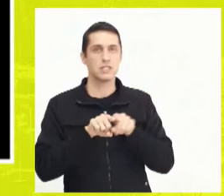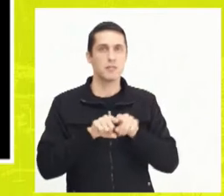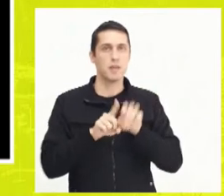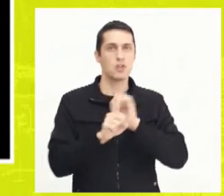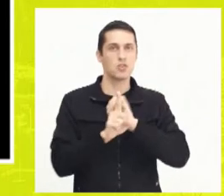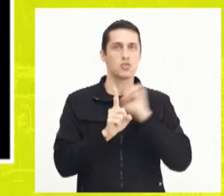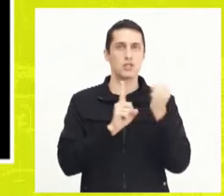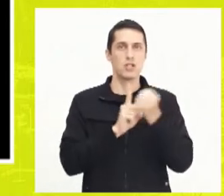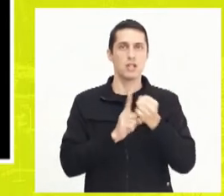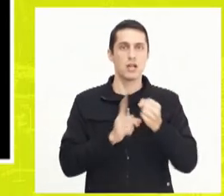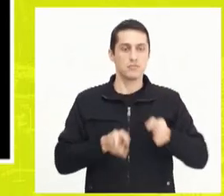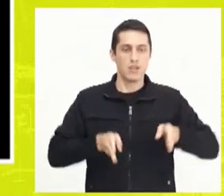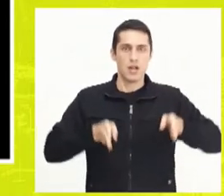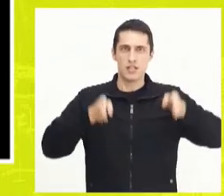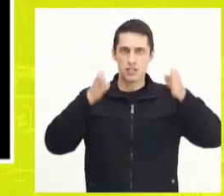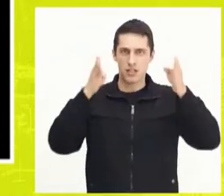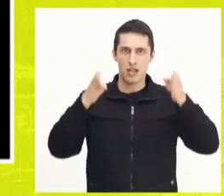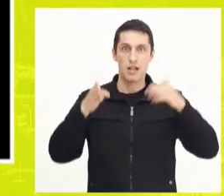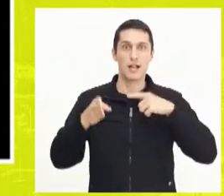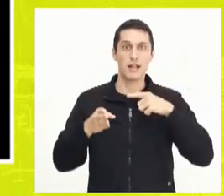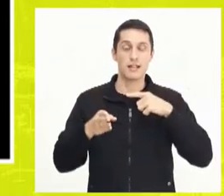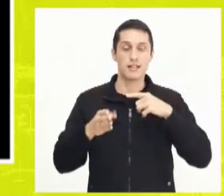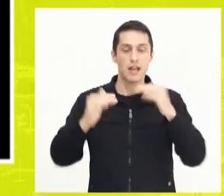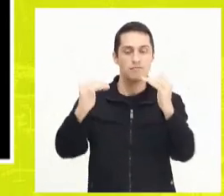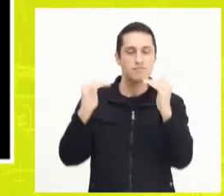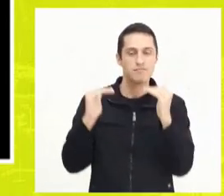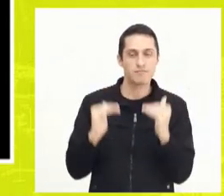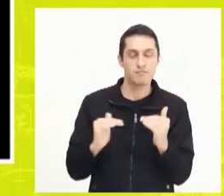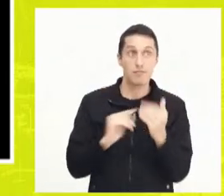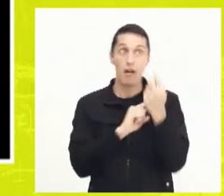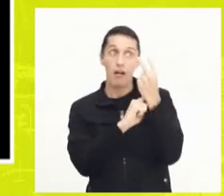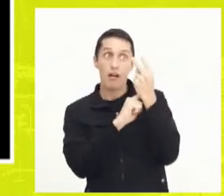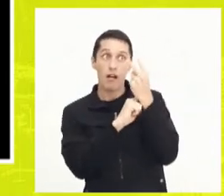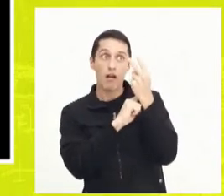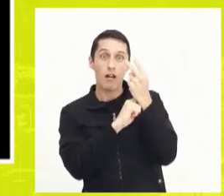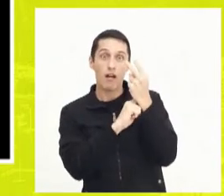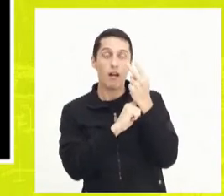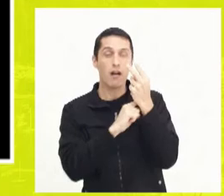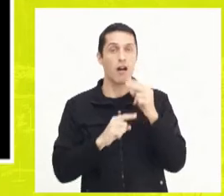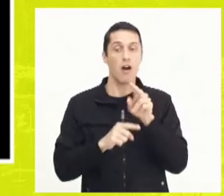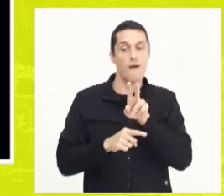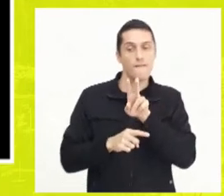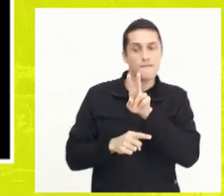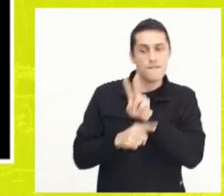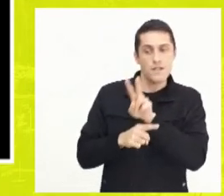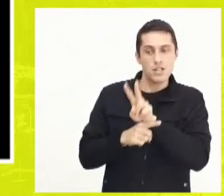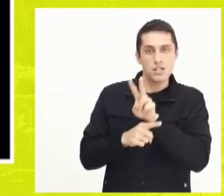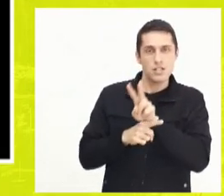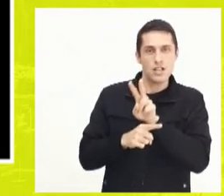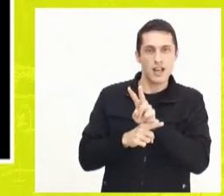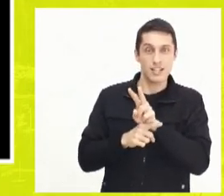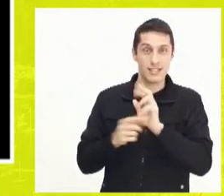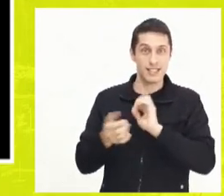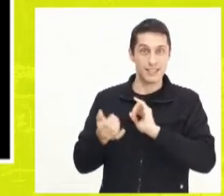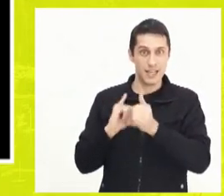observed and that also are observing so the people that are under